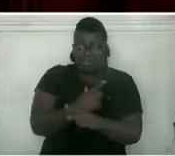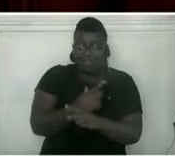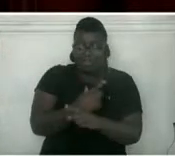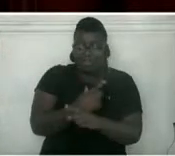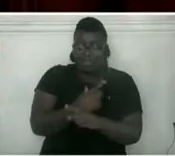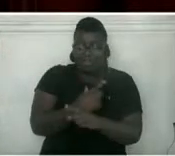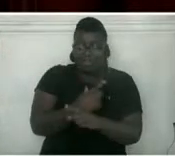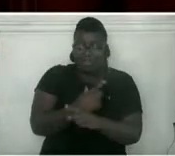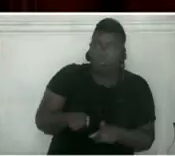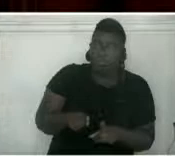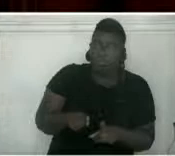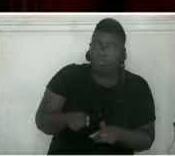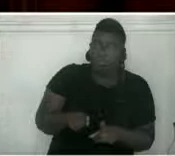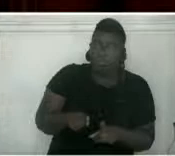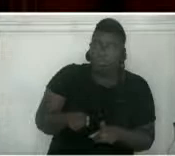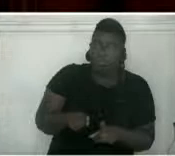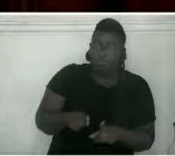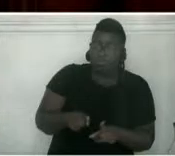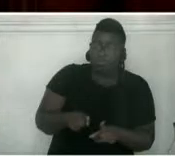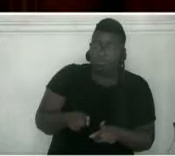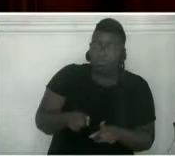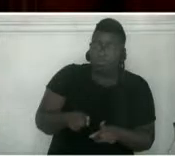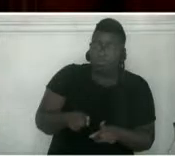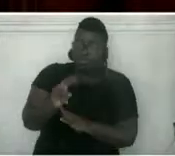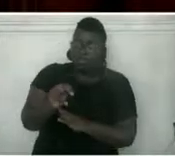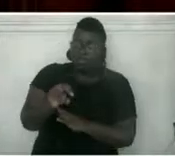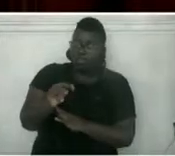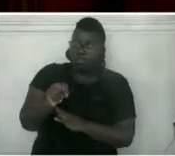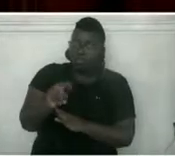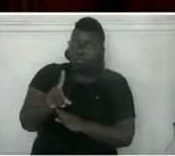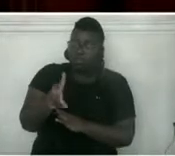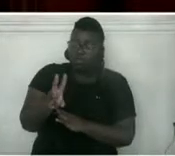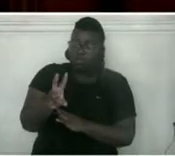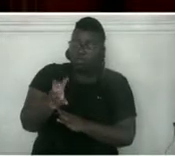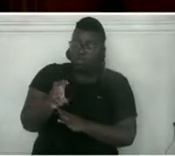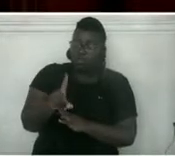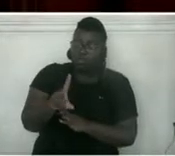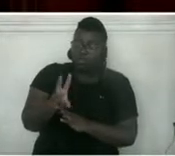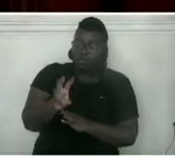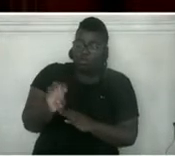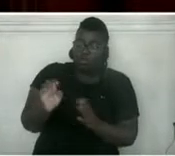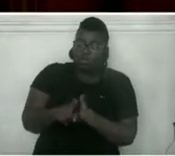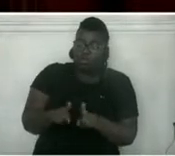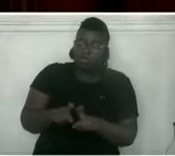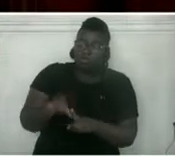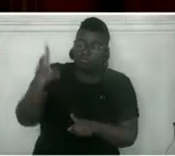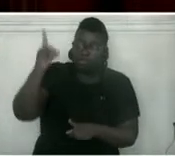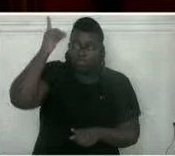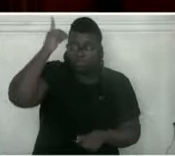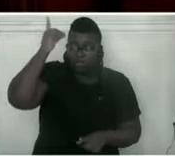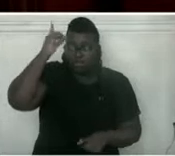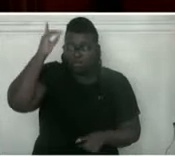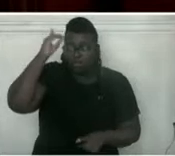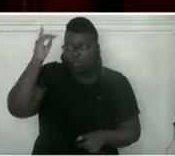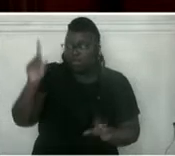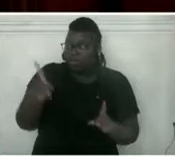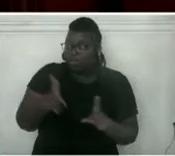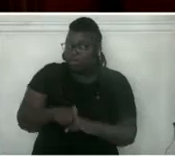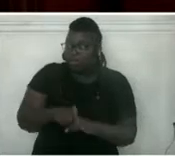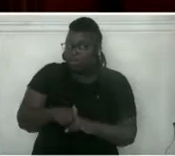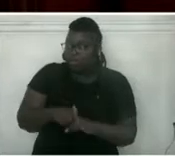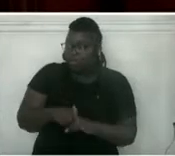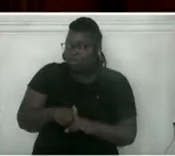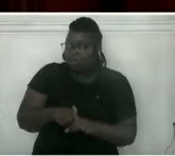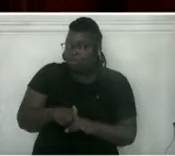under Ndwedwe and eThekwini. The area remains a challenge in government's effort of stabilizing